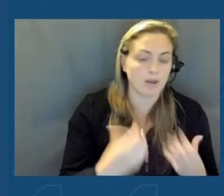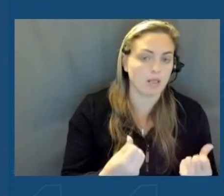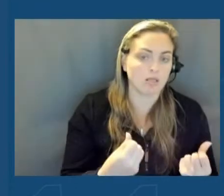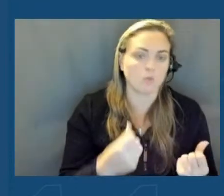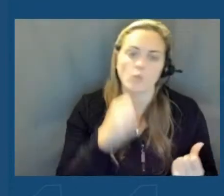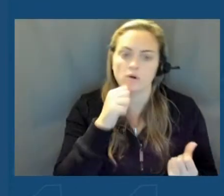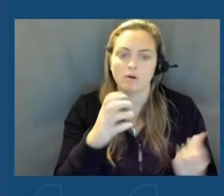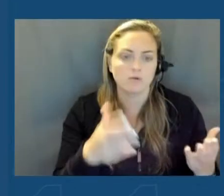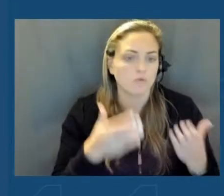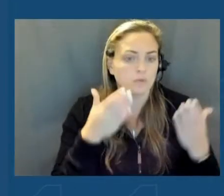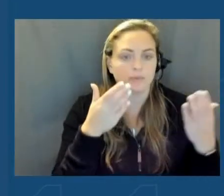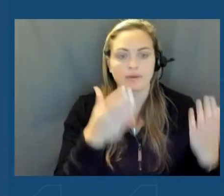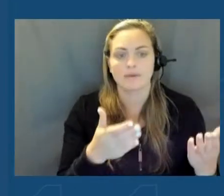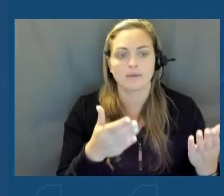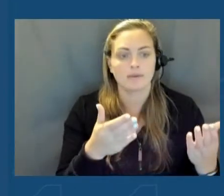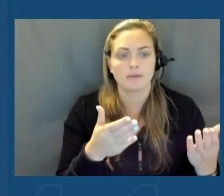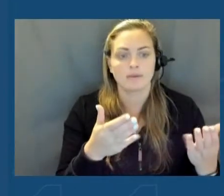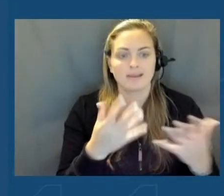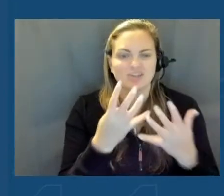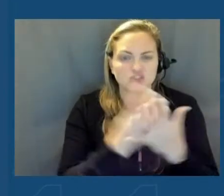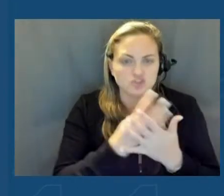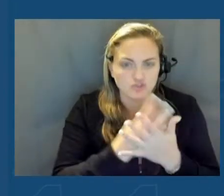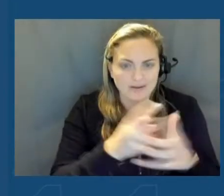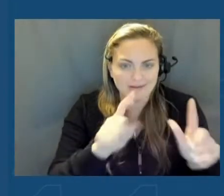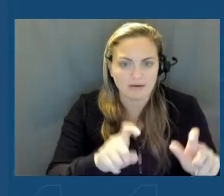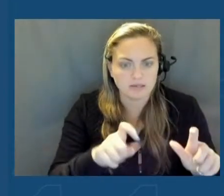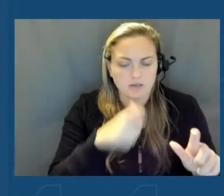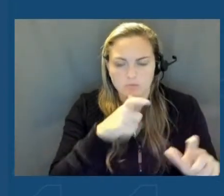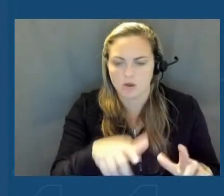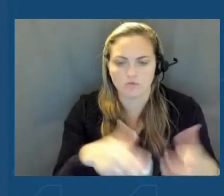longer recommending the screening testing, which is